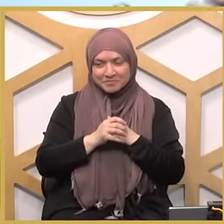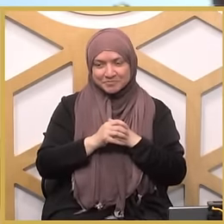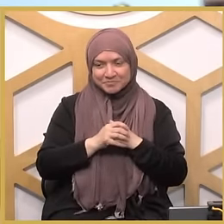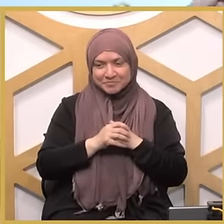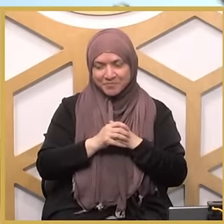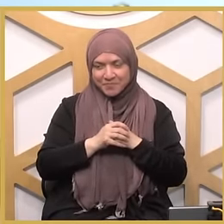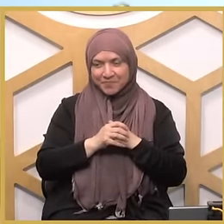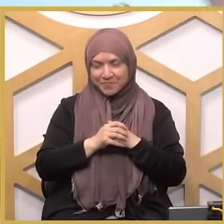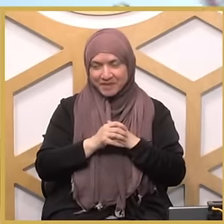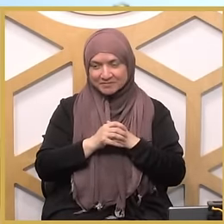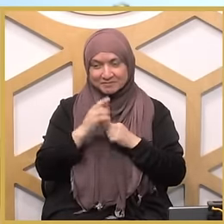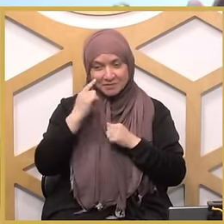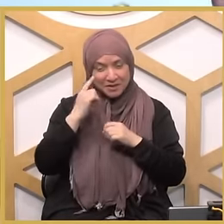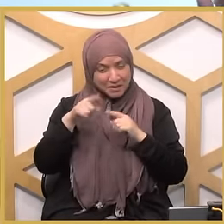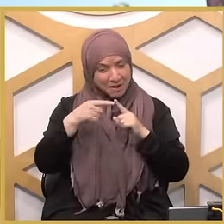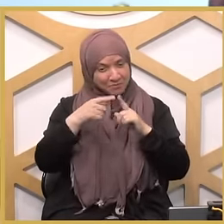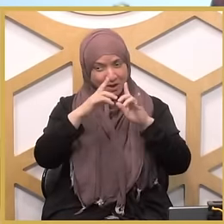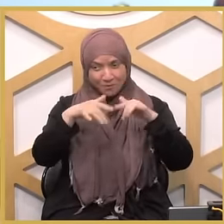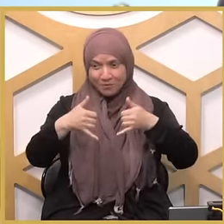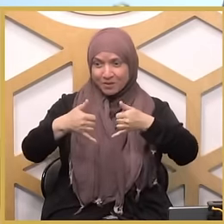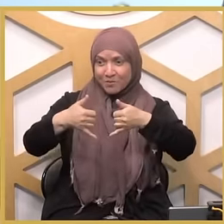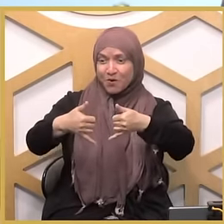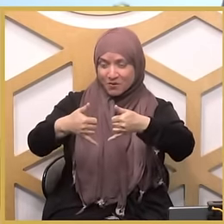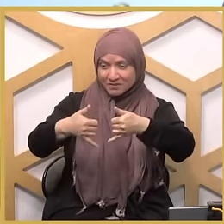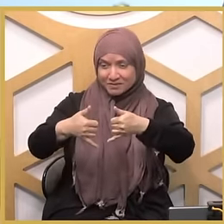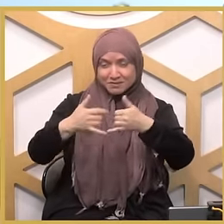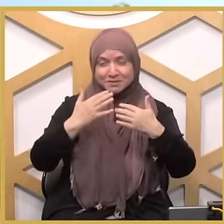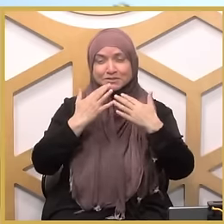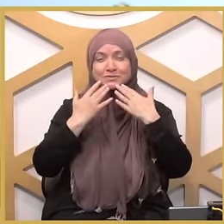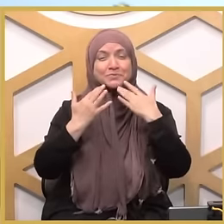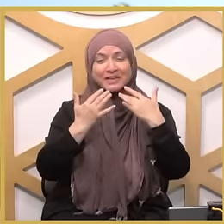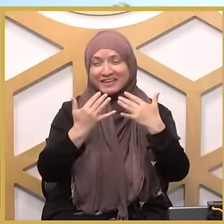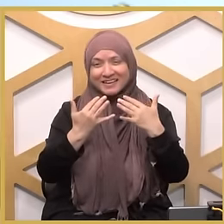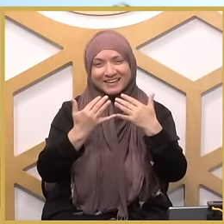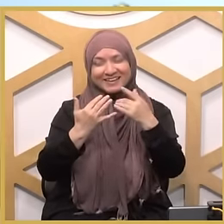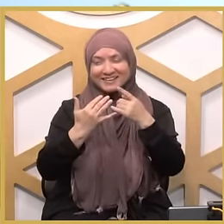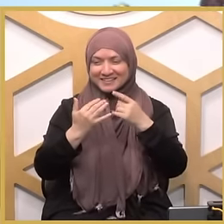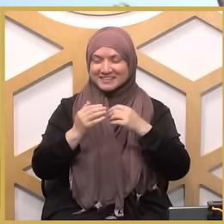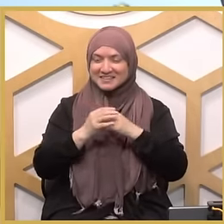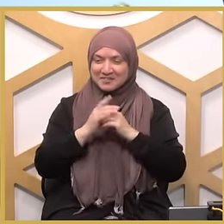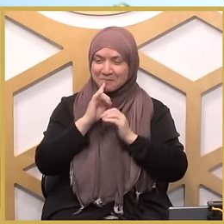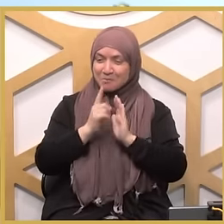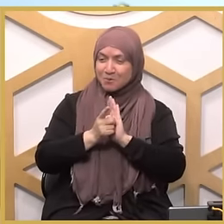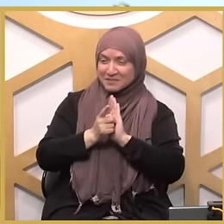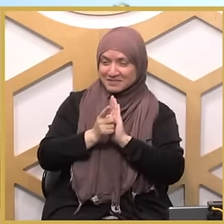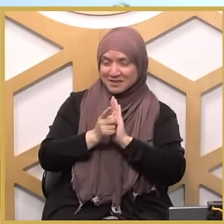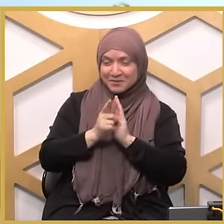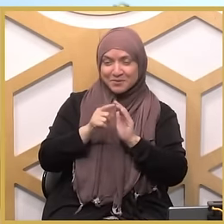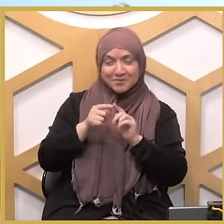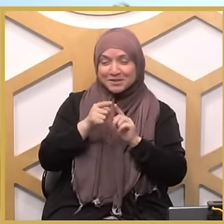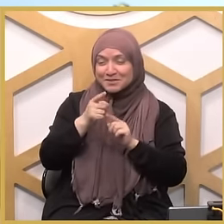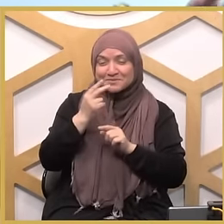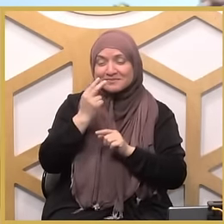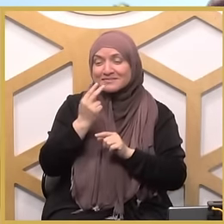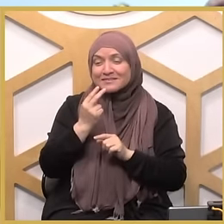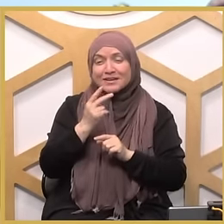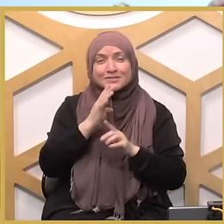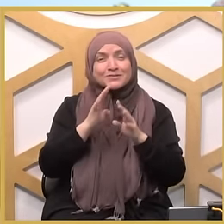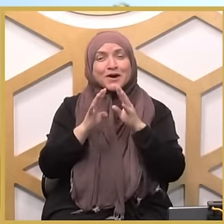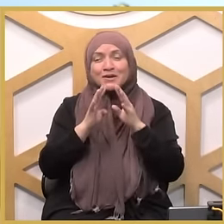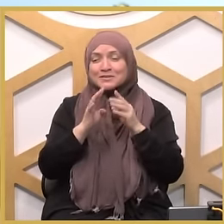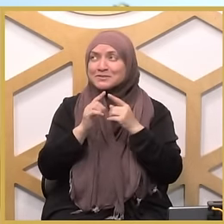sweetest point of worship is when you hit that moment and you know that you're talking to Him, you feel Him watching